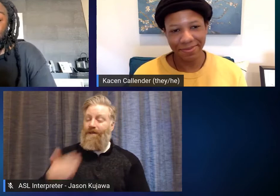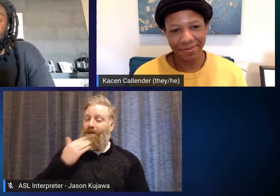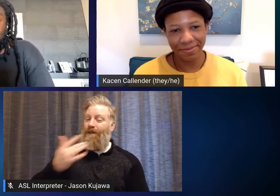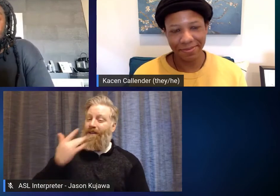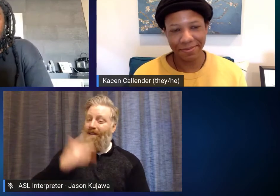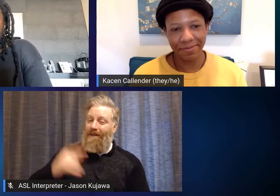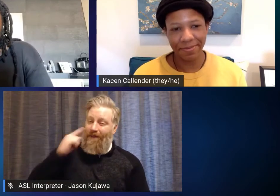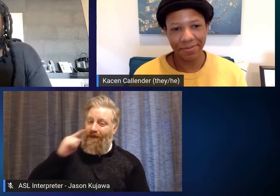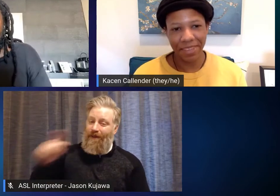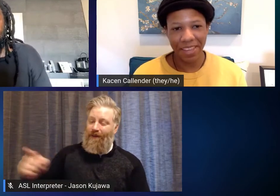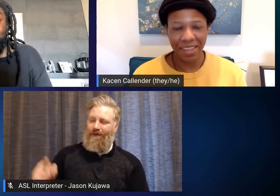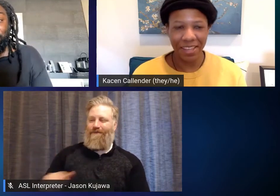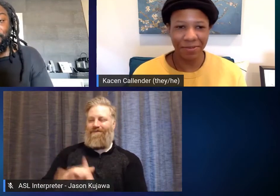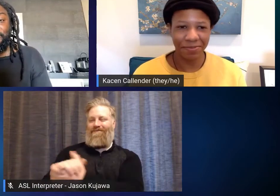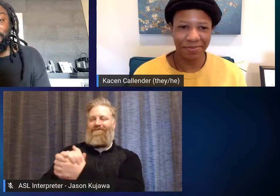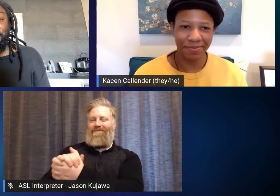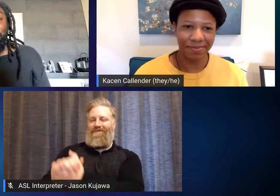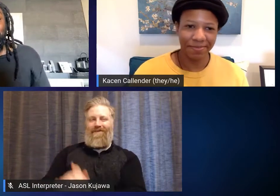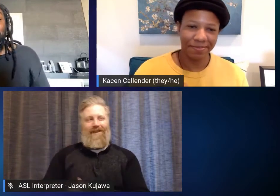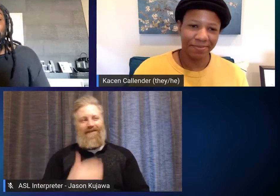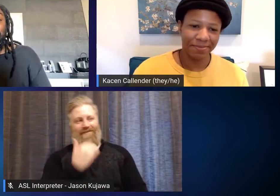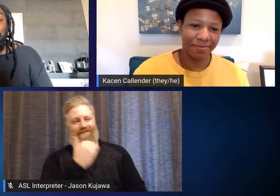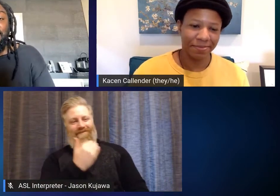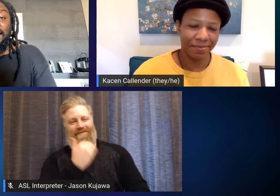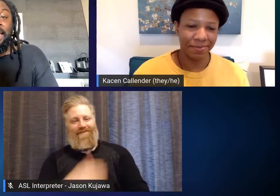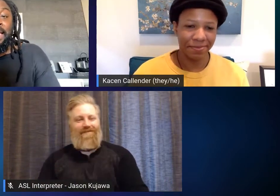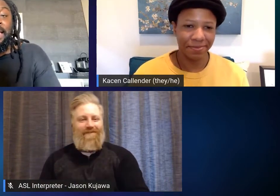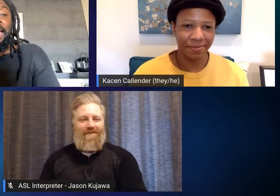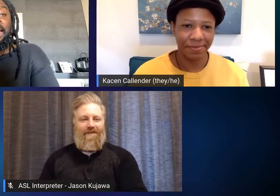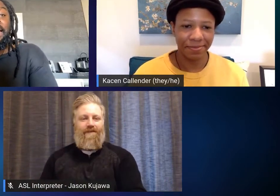you. Congratulations. Thank you.